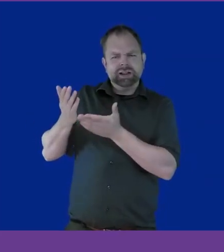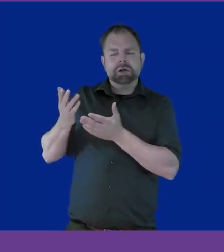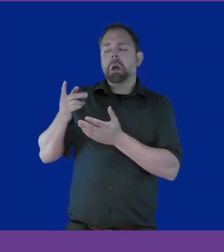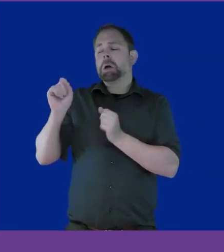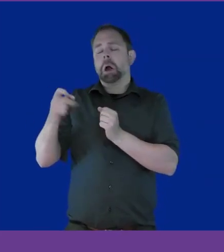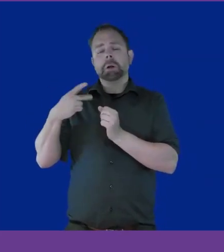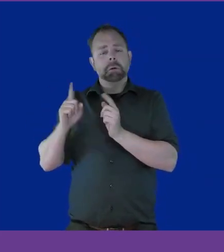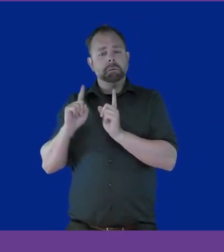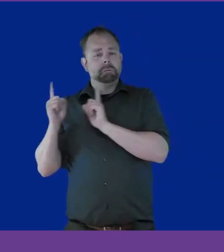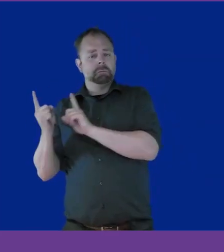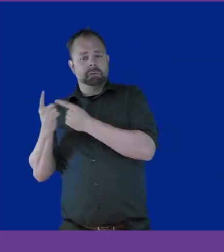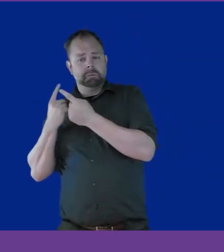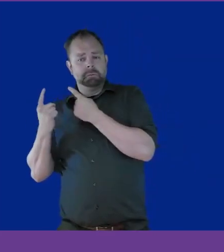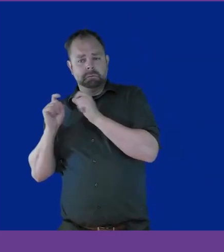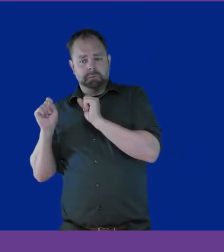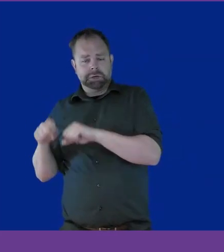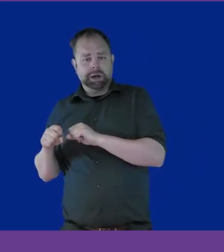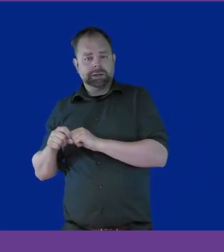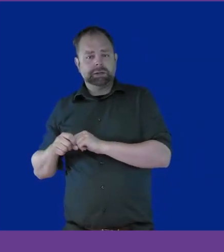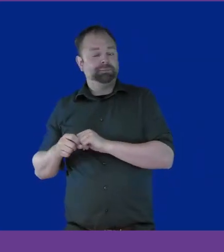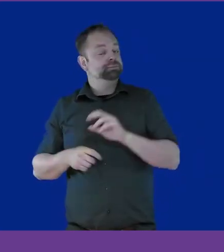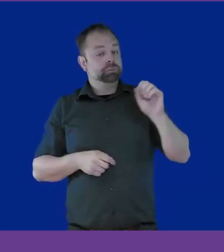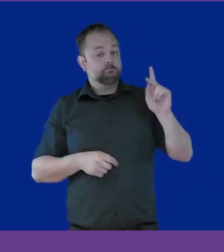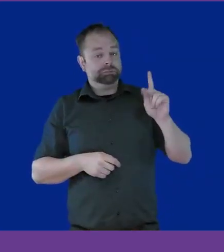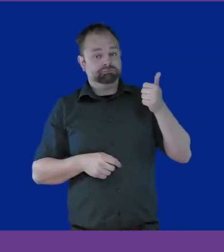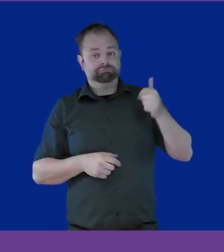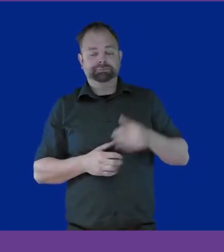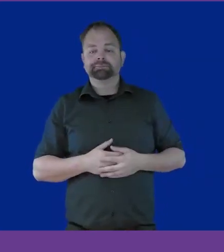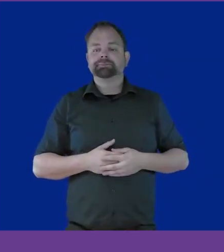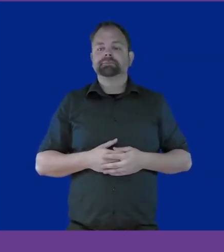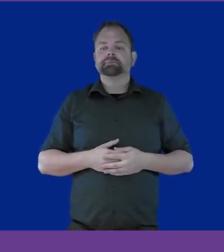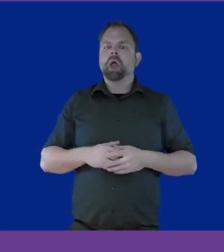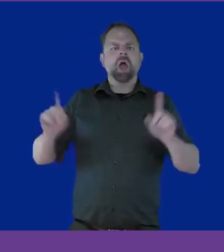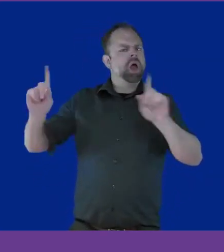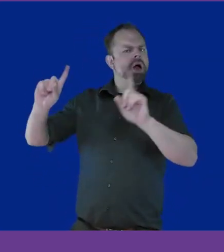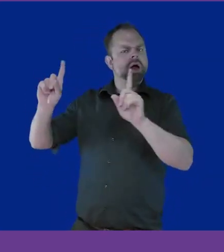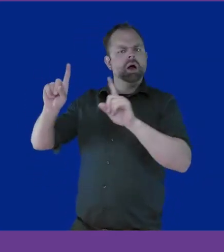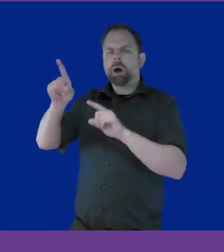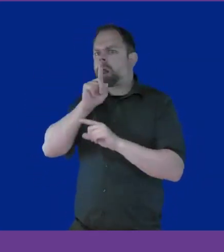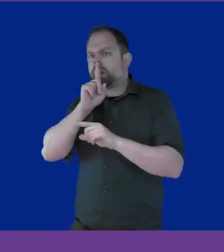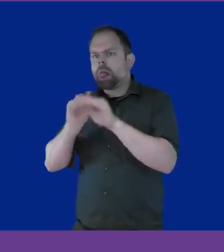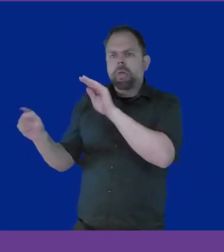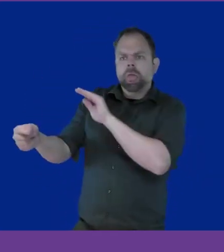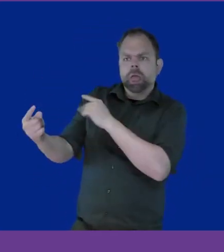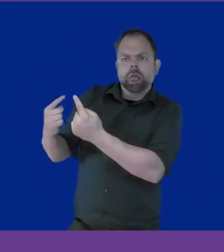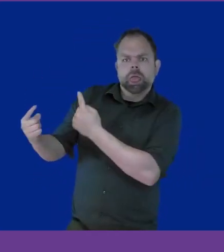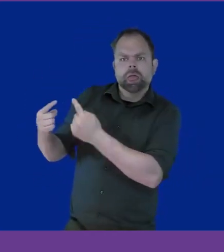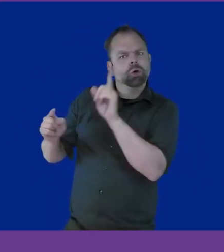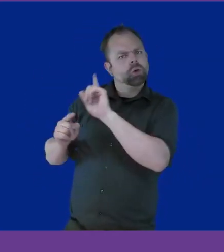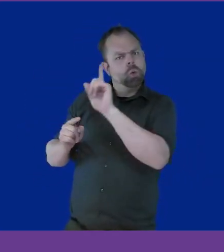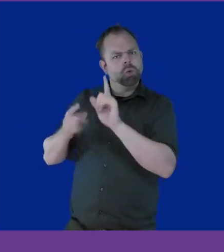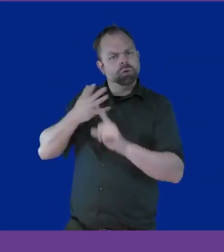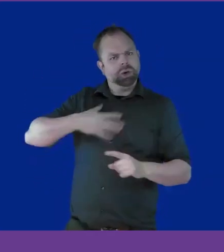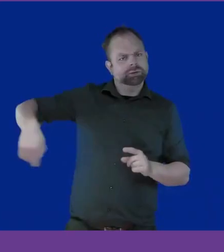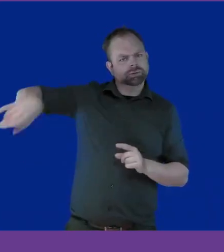learn about all together. Andreas, further on to that, I think the understanding is, and